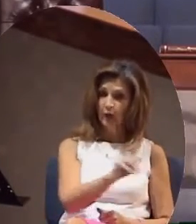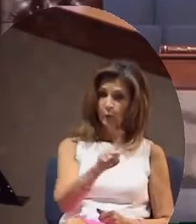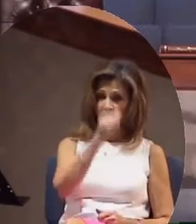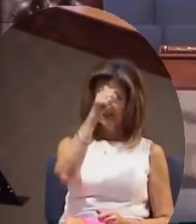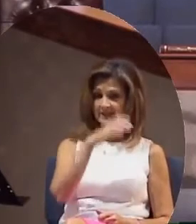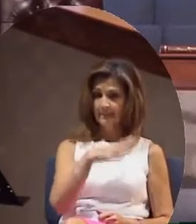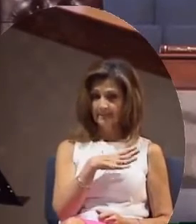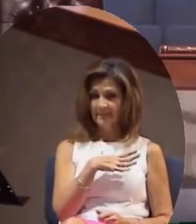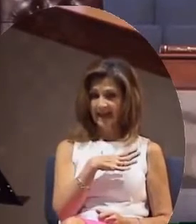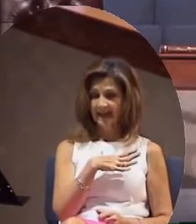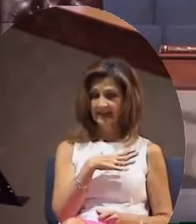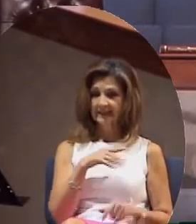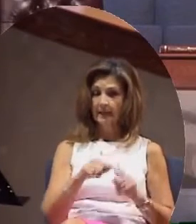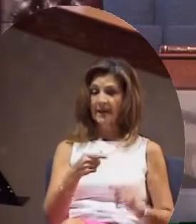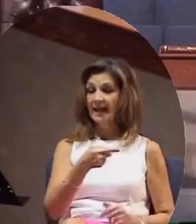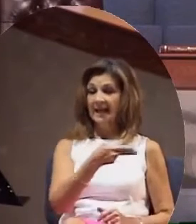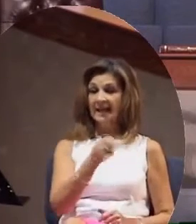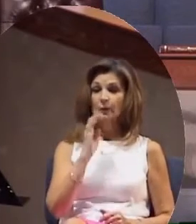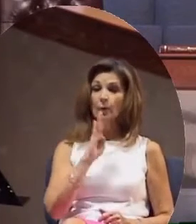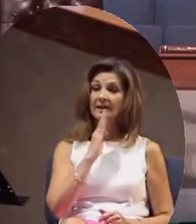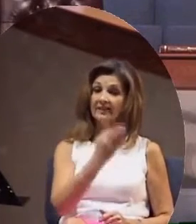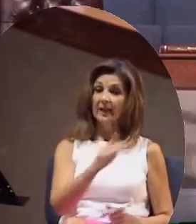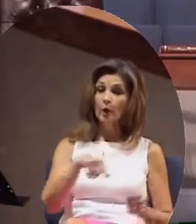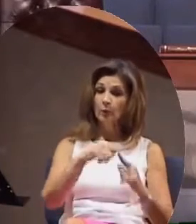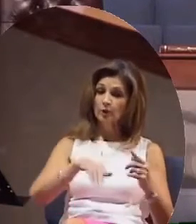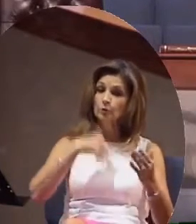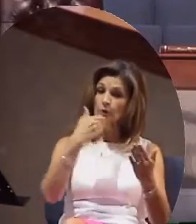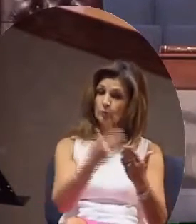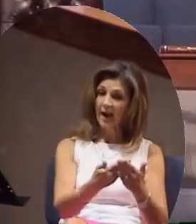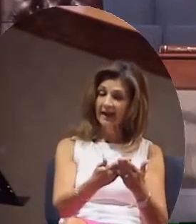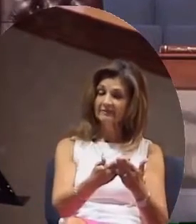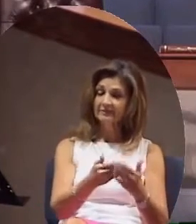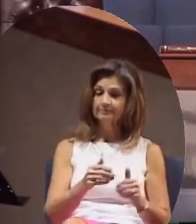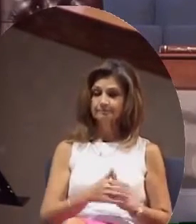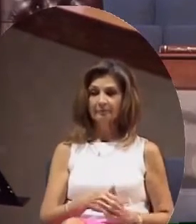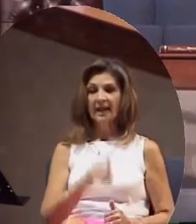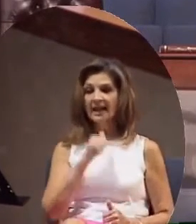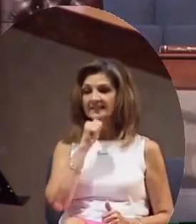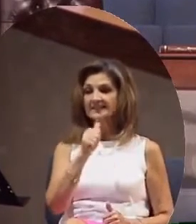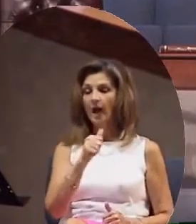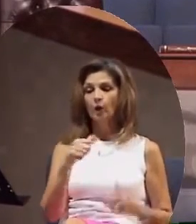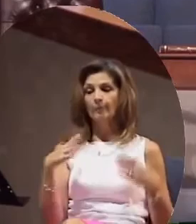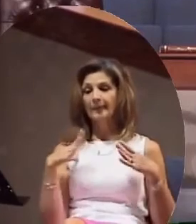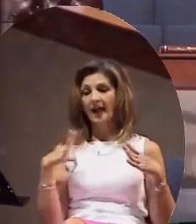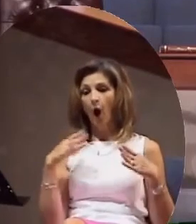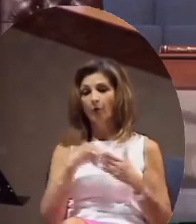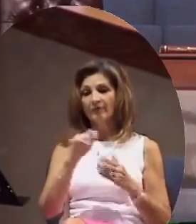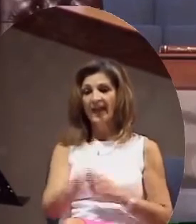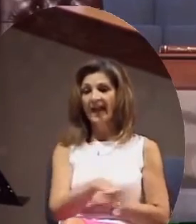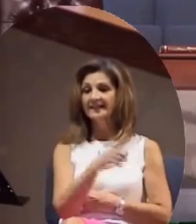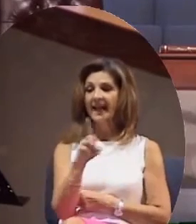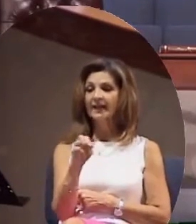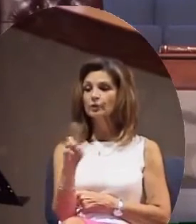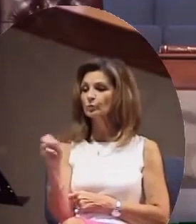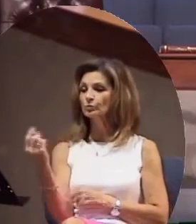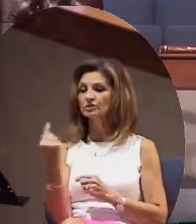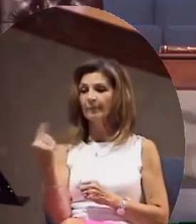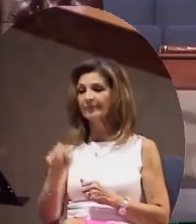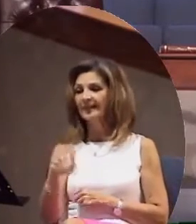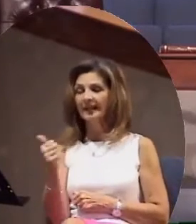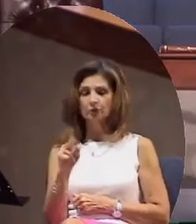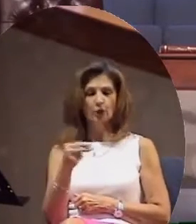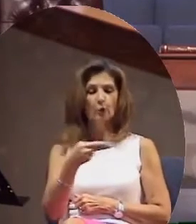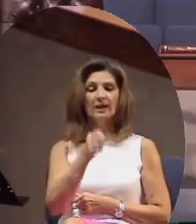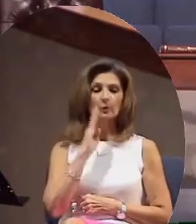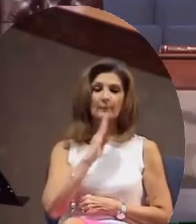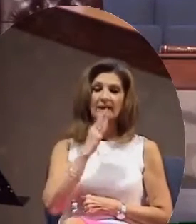a man, but he's going to be there when you get there. He's not going to be off that day, and he's not going to be doing nothing else. He's going to be